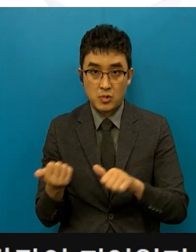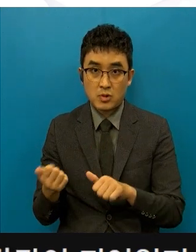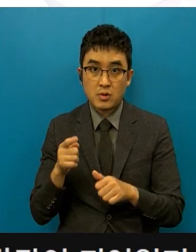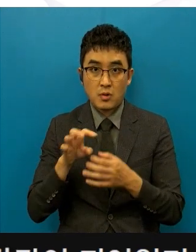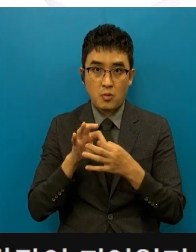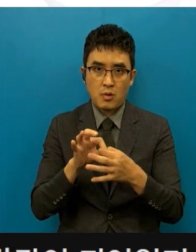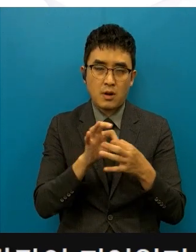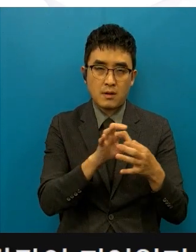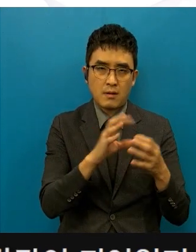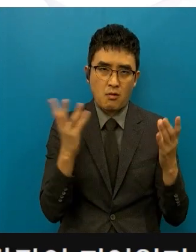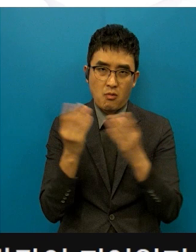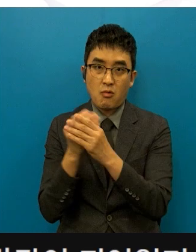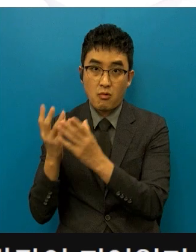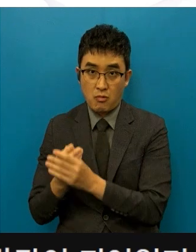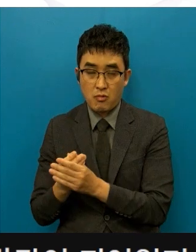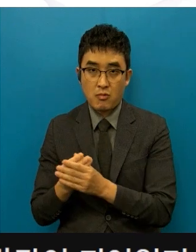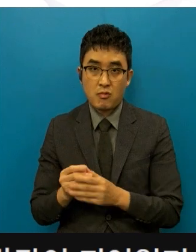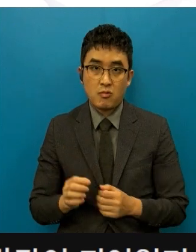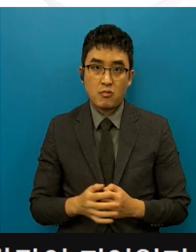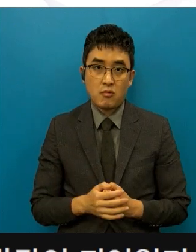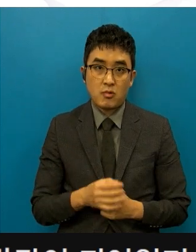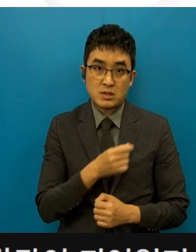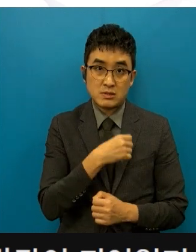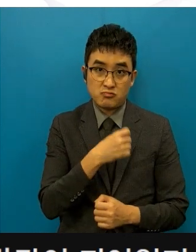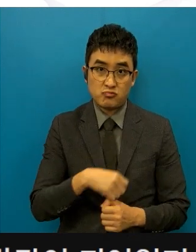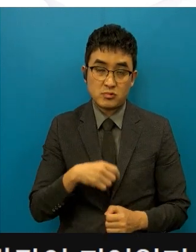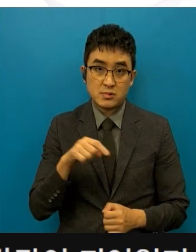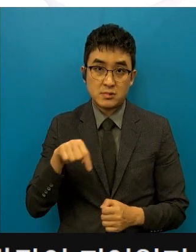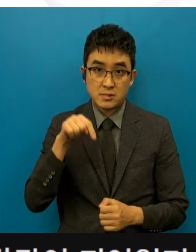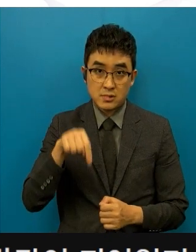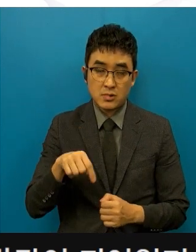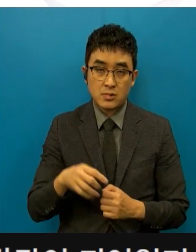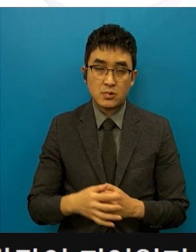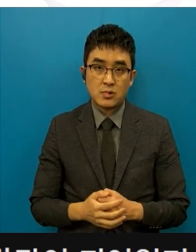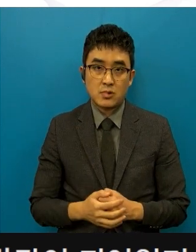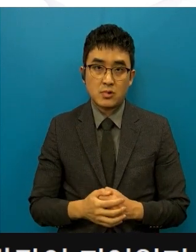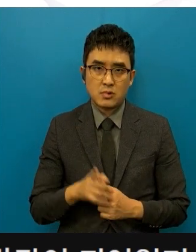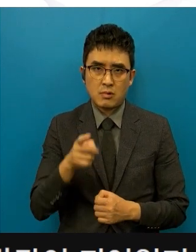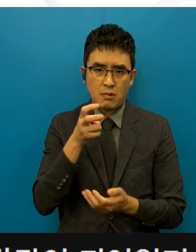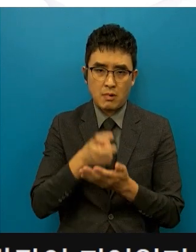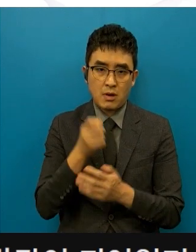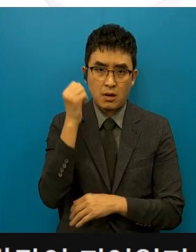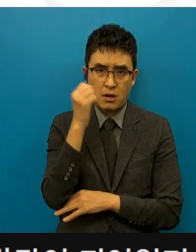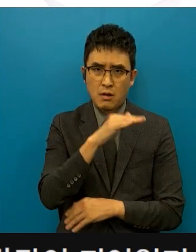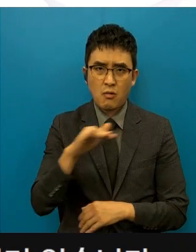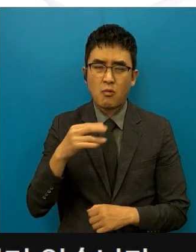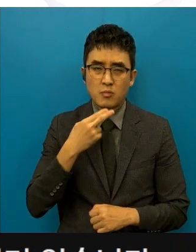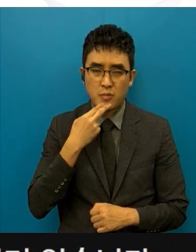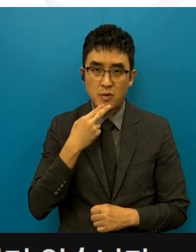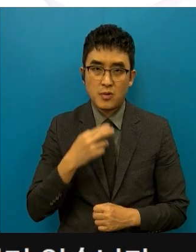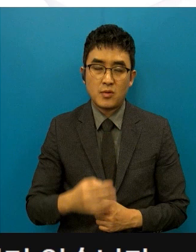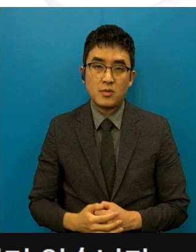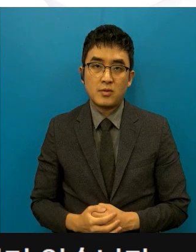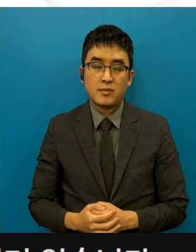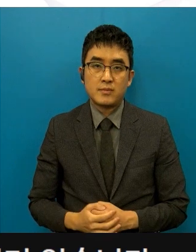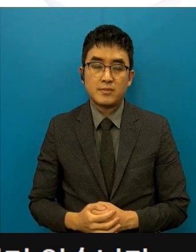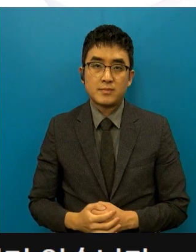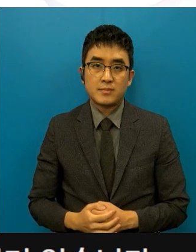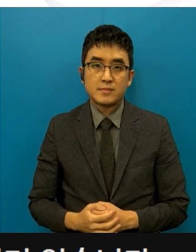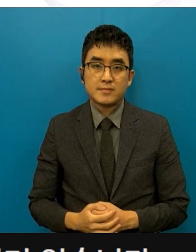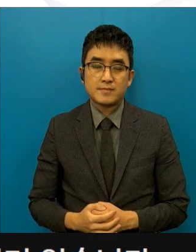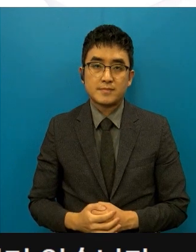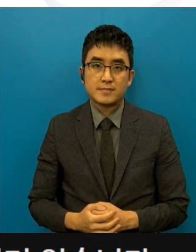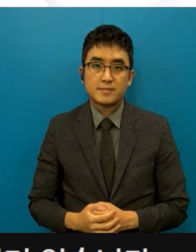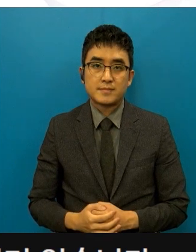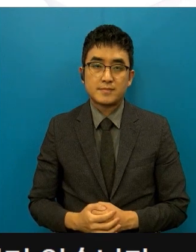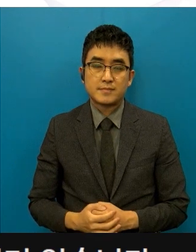There's almost no guidelines. The medical association has not commented on assisted